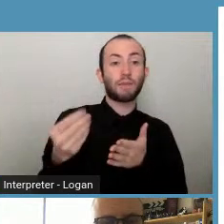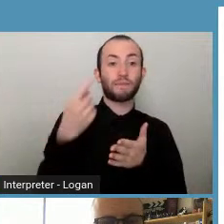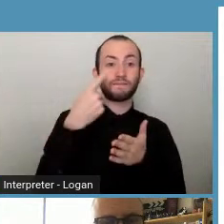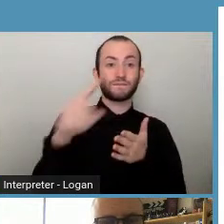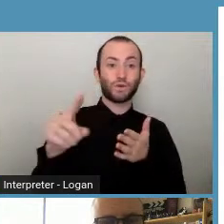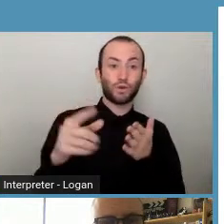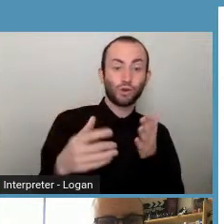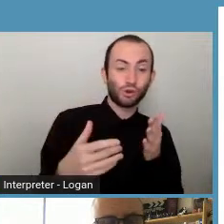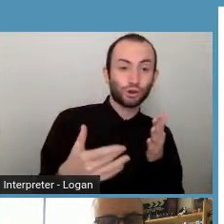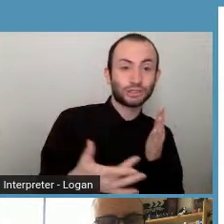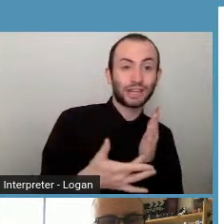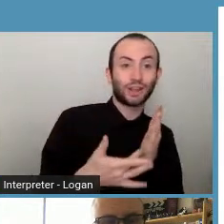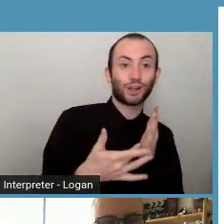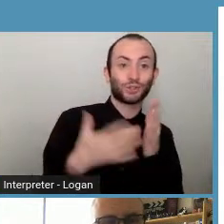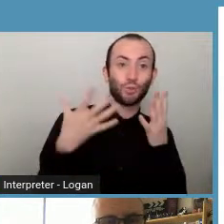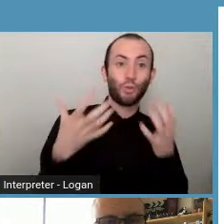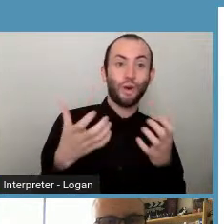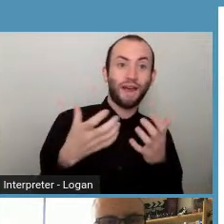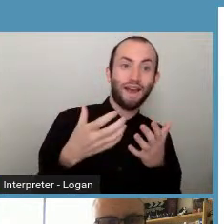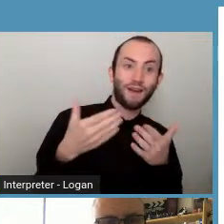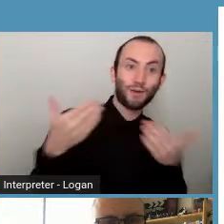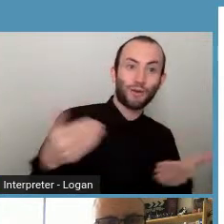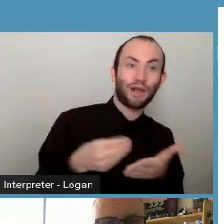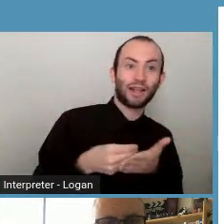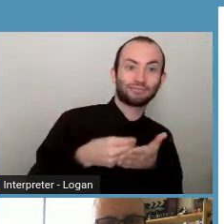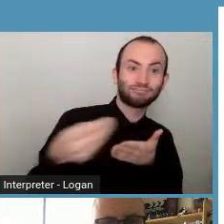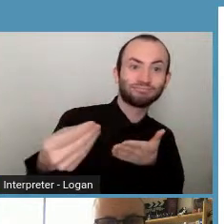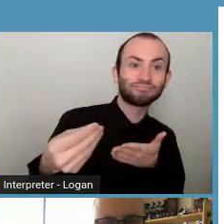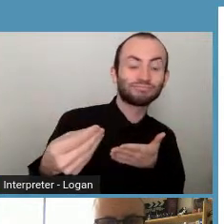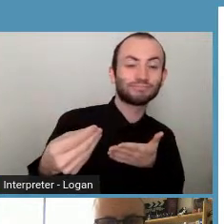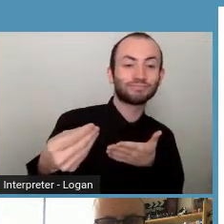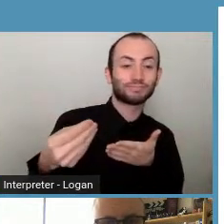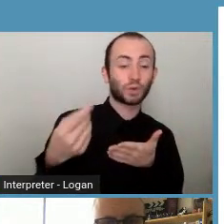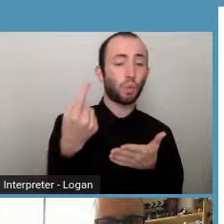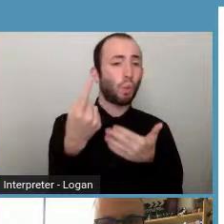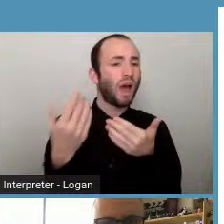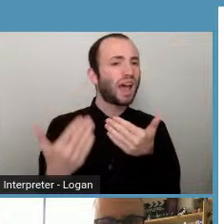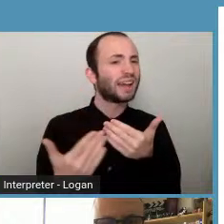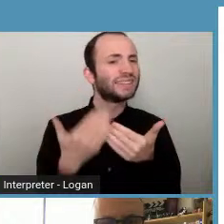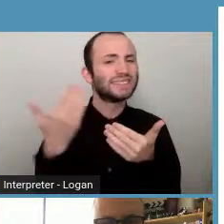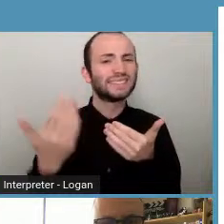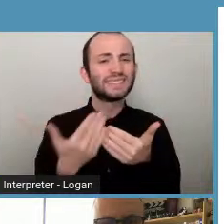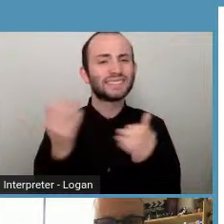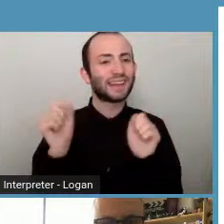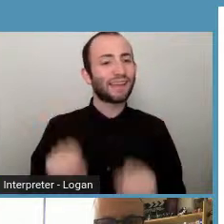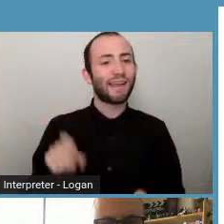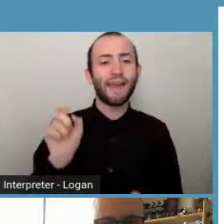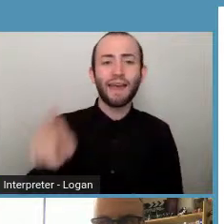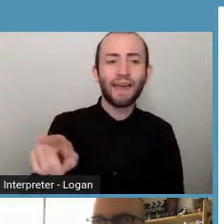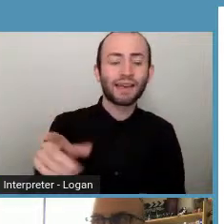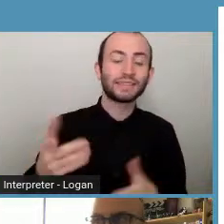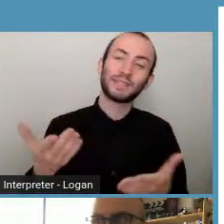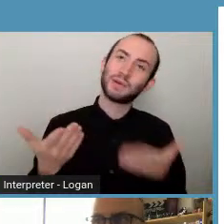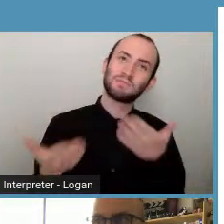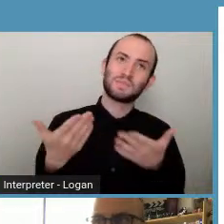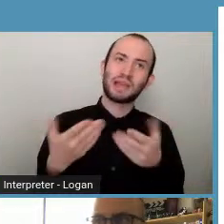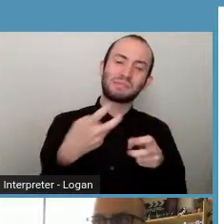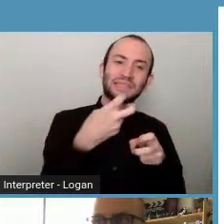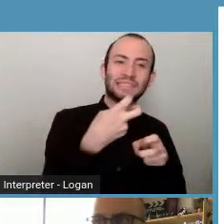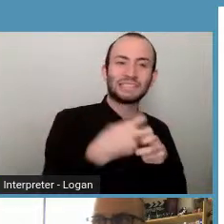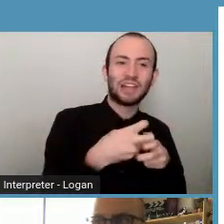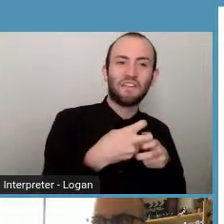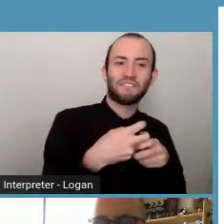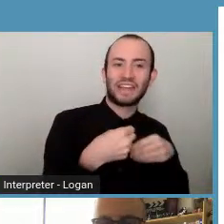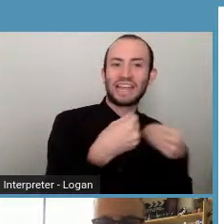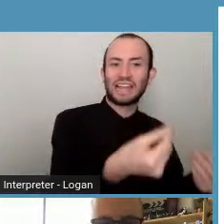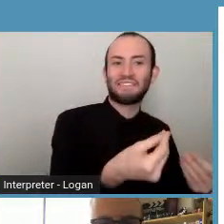for technology to purchase, one of the things that's easy to ask for, sometimes harder to deliver on the behalf of the vendor, but easy to ask